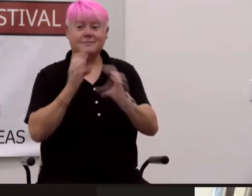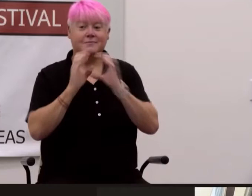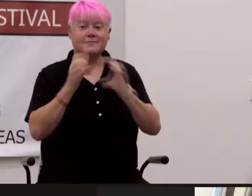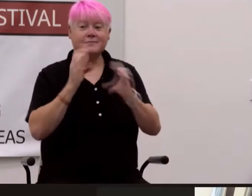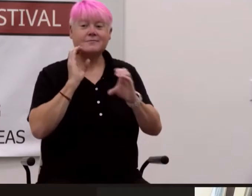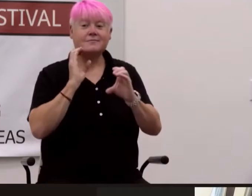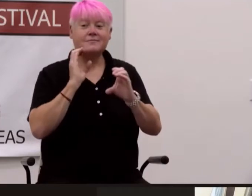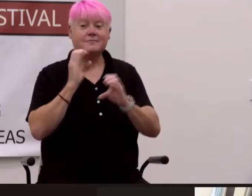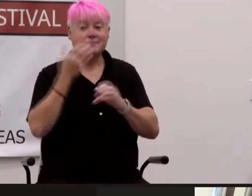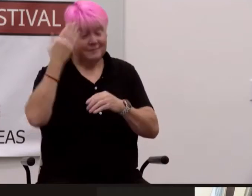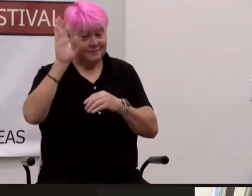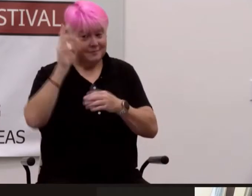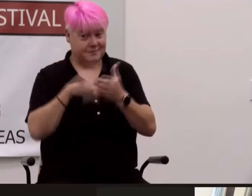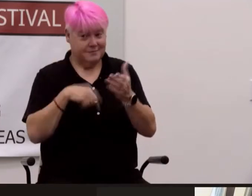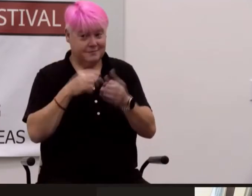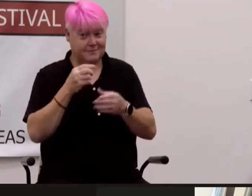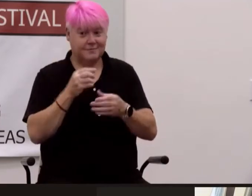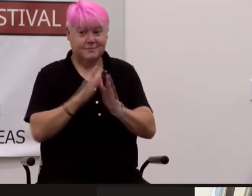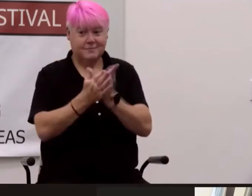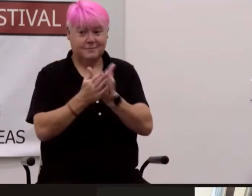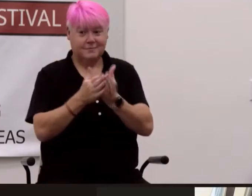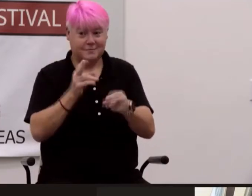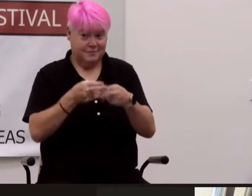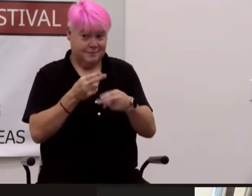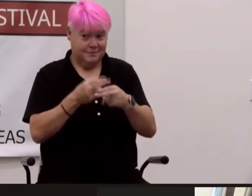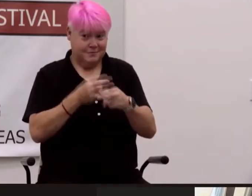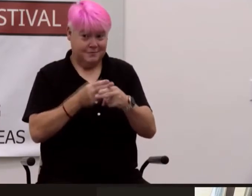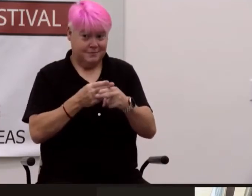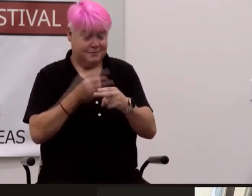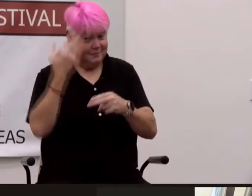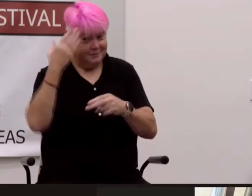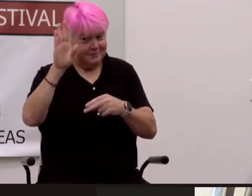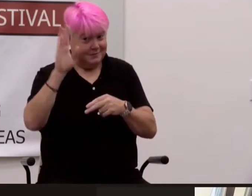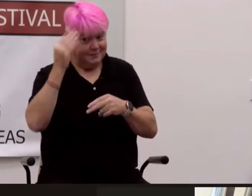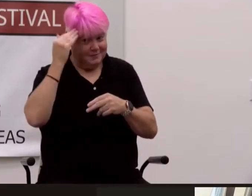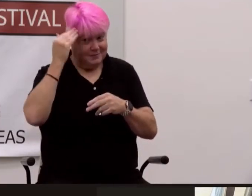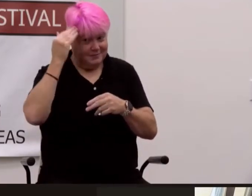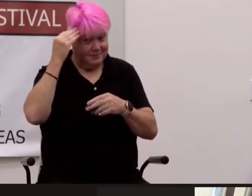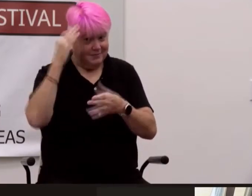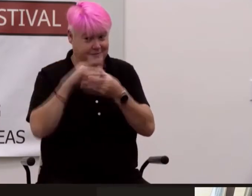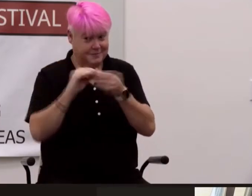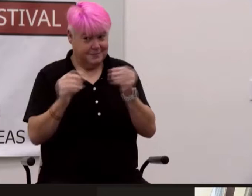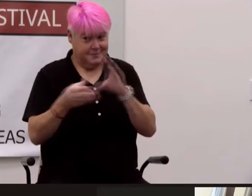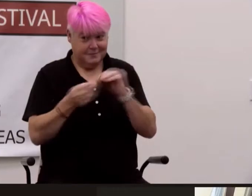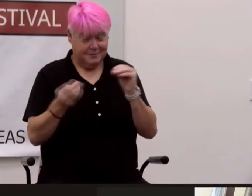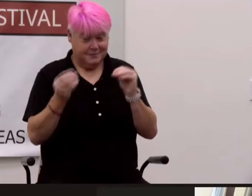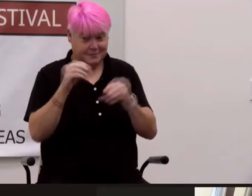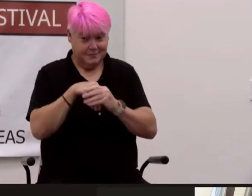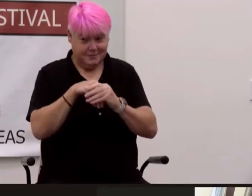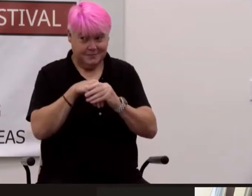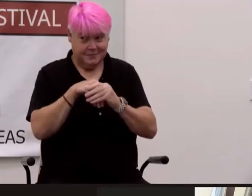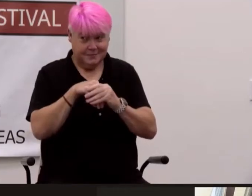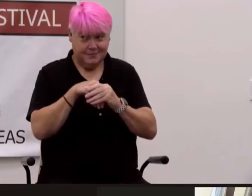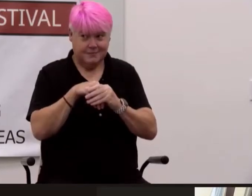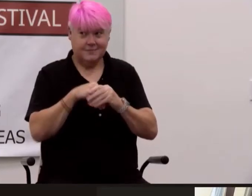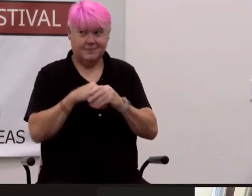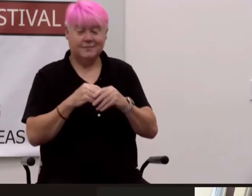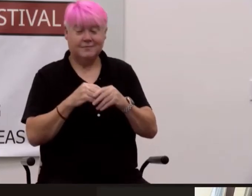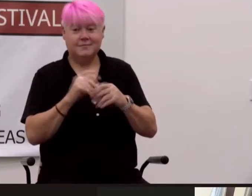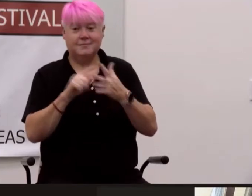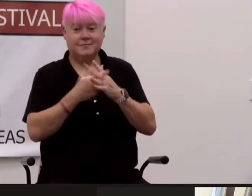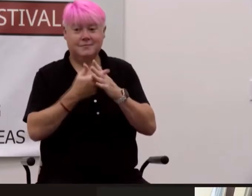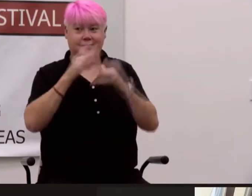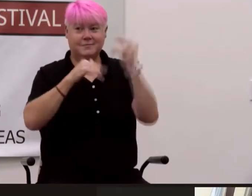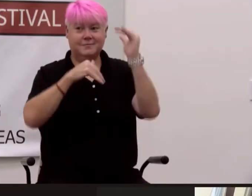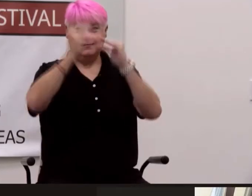didn't know what the book was going to be called at the time. We didn't even know what the stories were going to be, but we started building a friendship. And